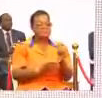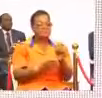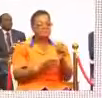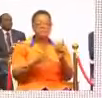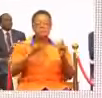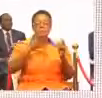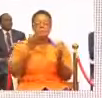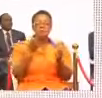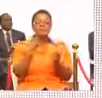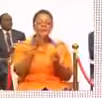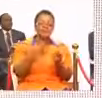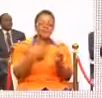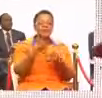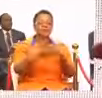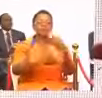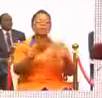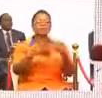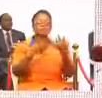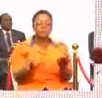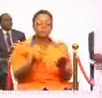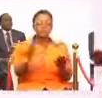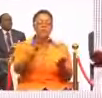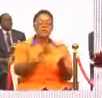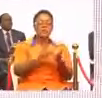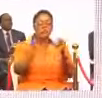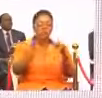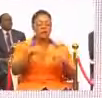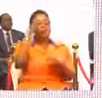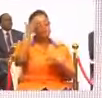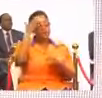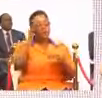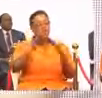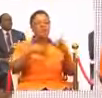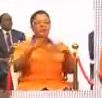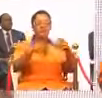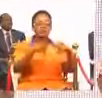Watuelezea what is the progress, ili tujue kama inaendelea mzuri. Asanteni sana.